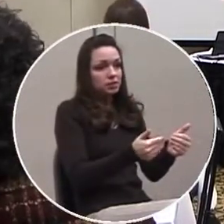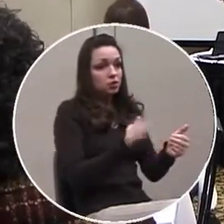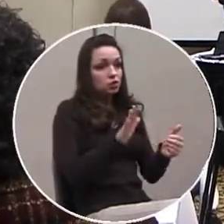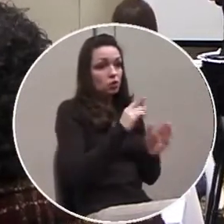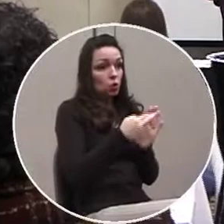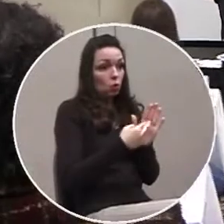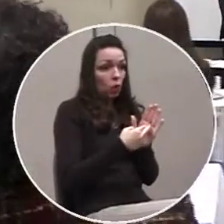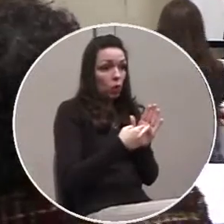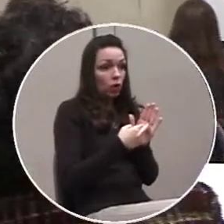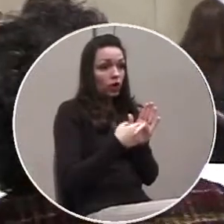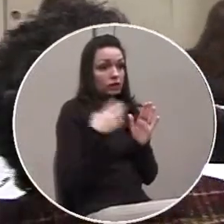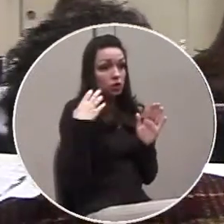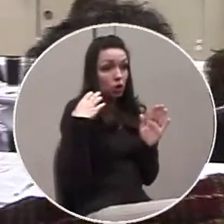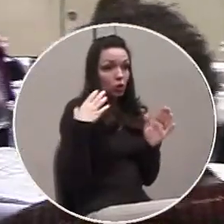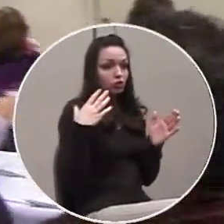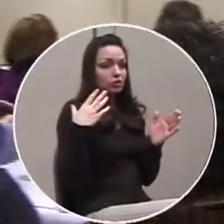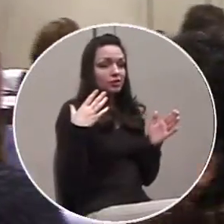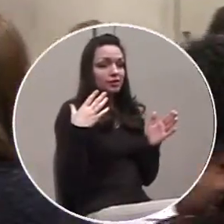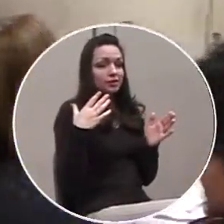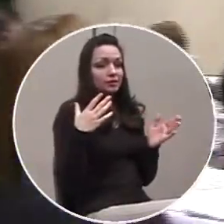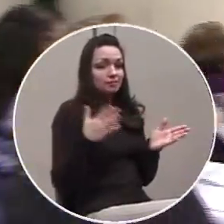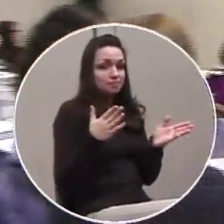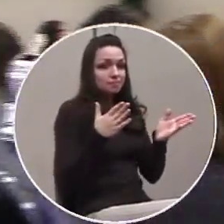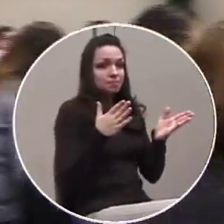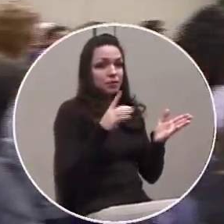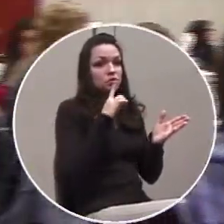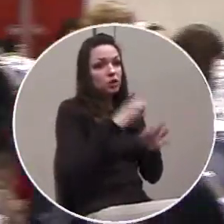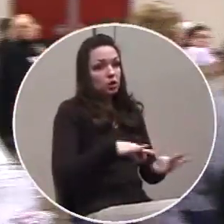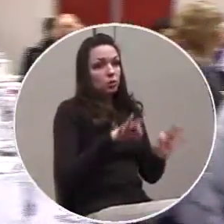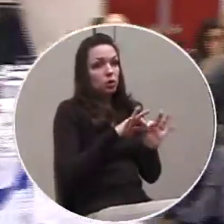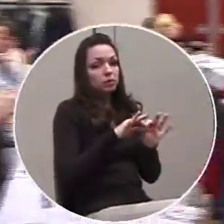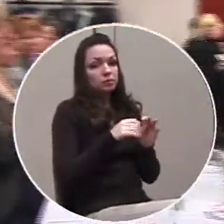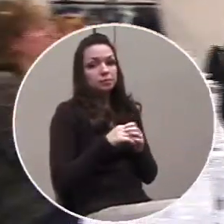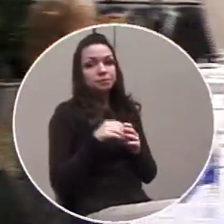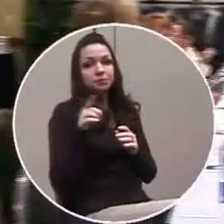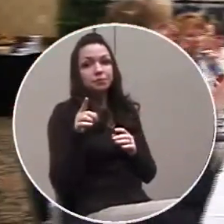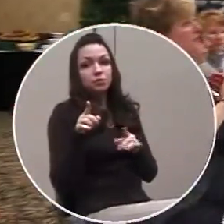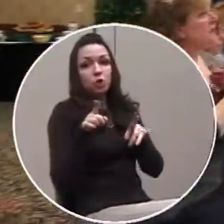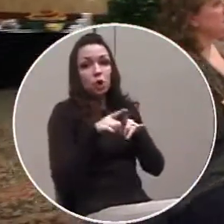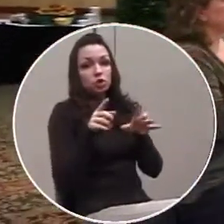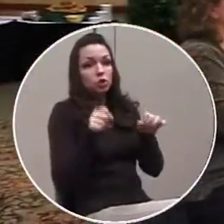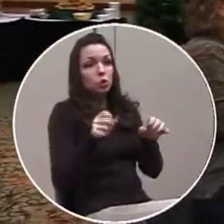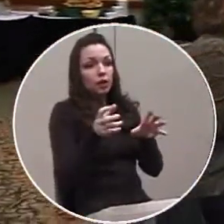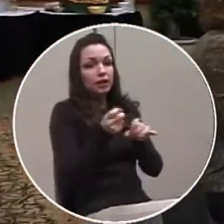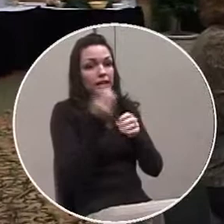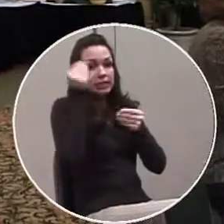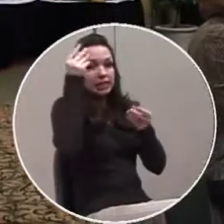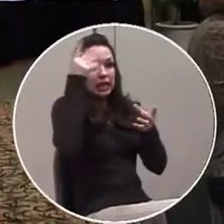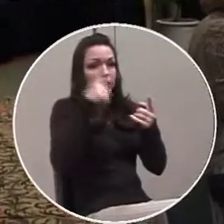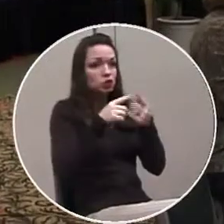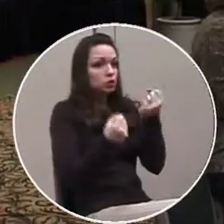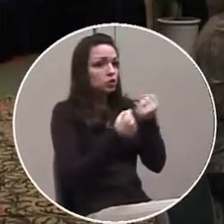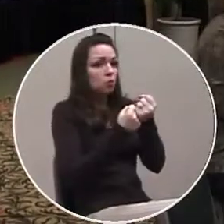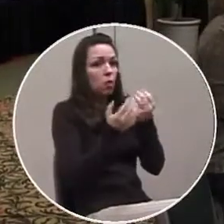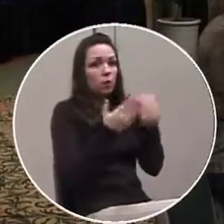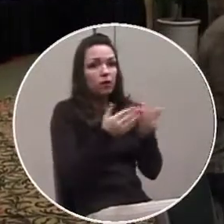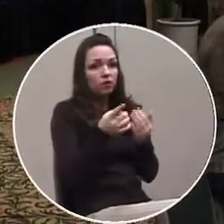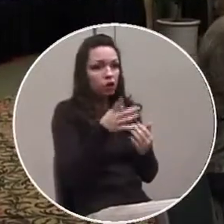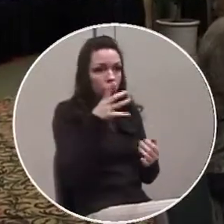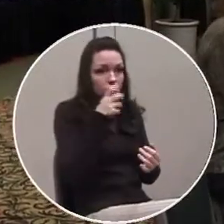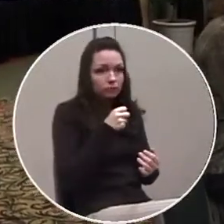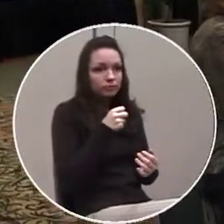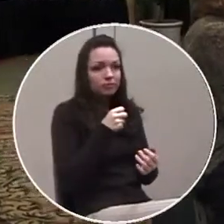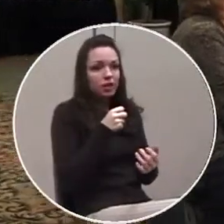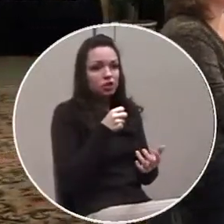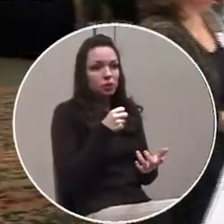a coach is going to be very, very important. Sherry? Also, it gives you data to support whatever it is you're punching.